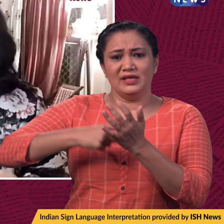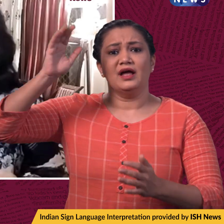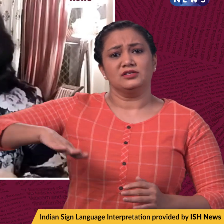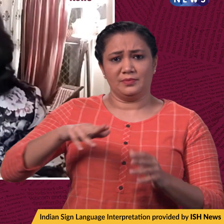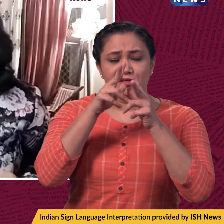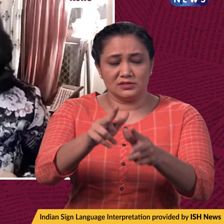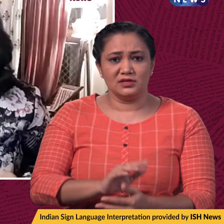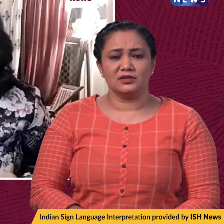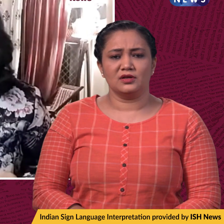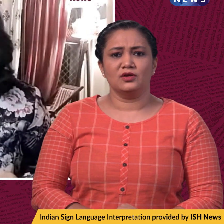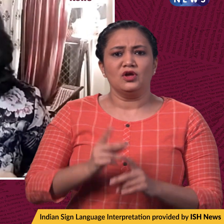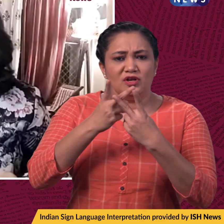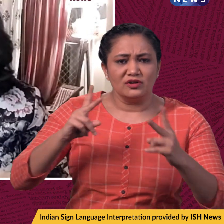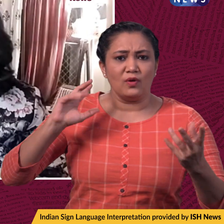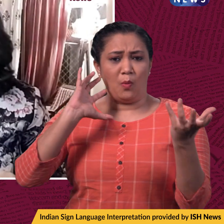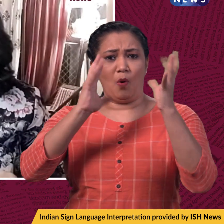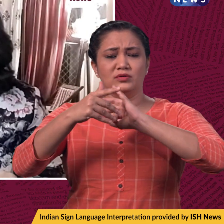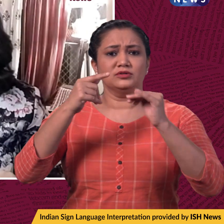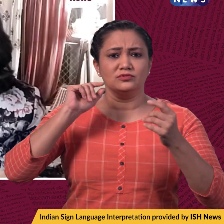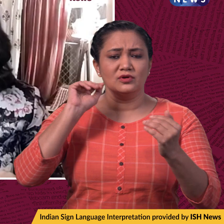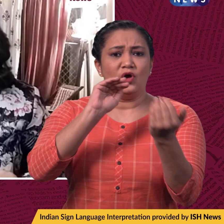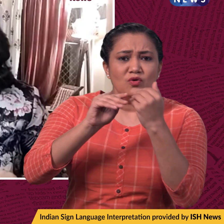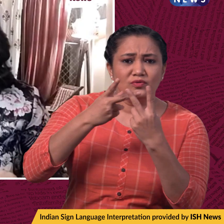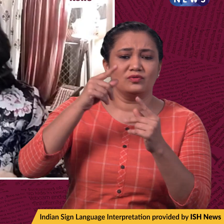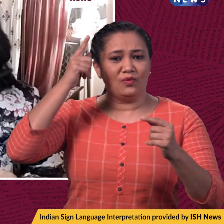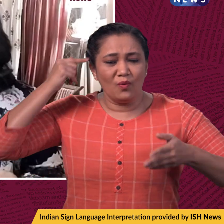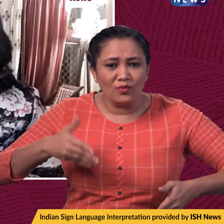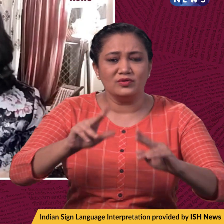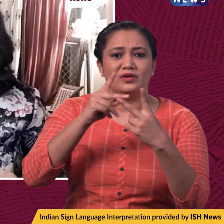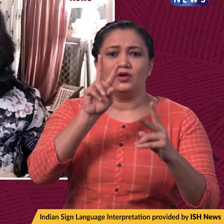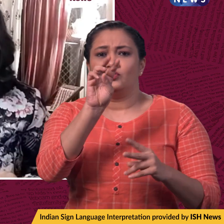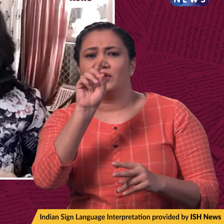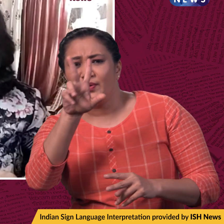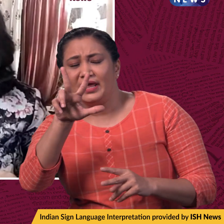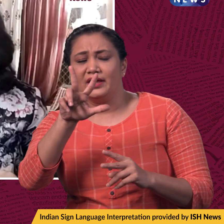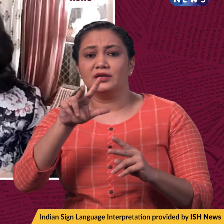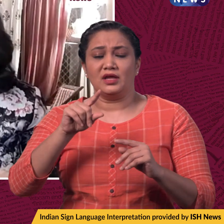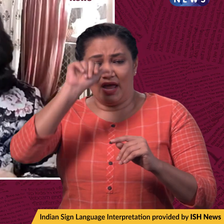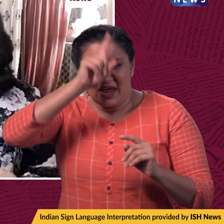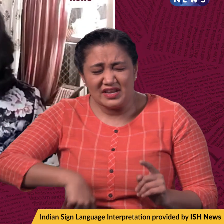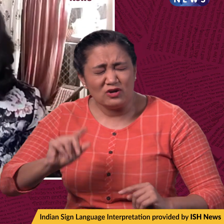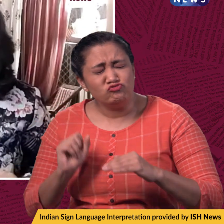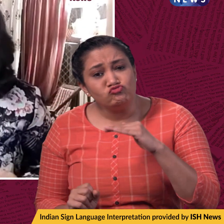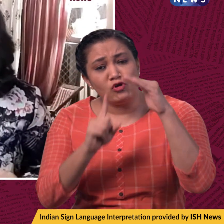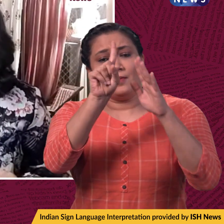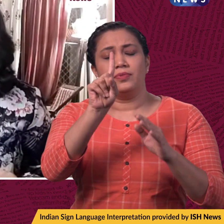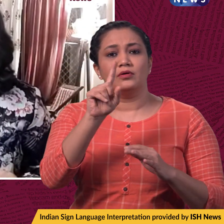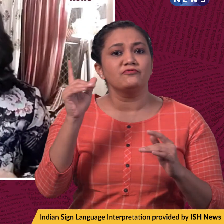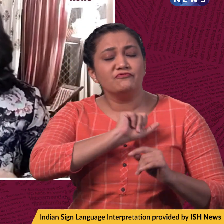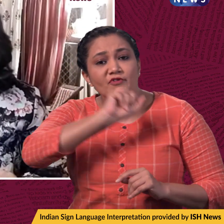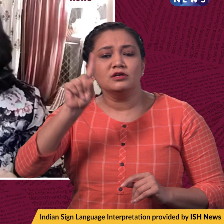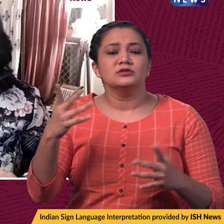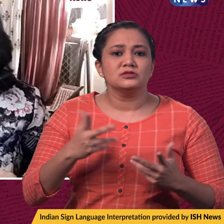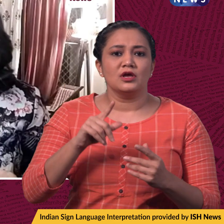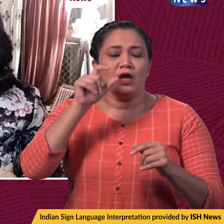Sabha that based on the latest issue of the World Road Statistics 2018, India ranks number 1 per